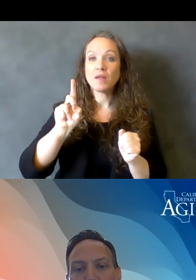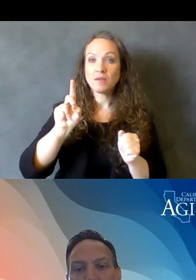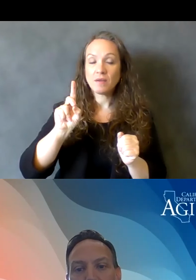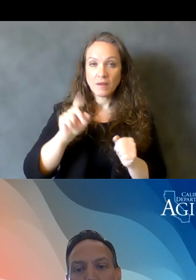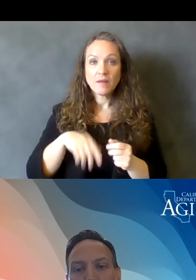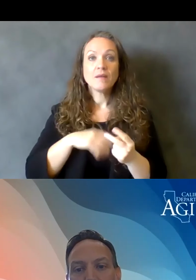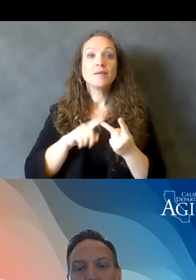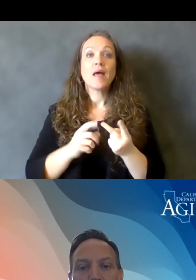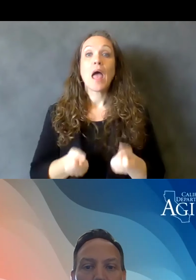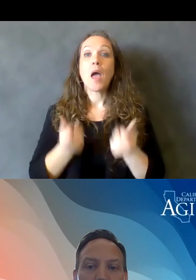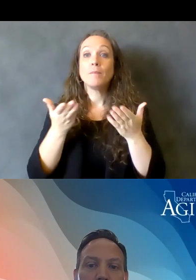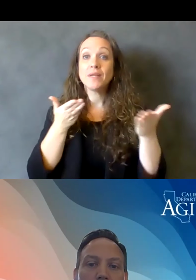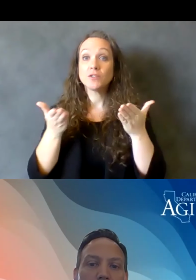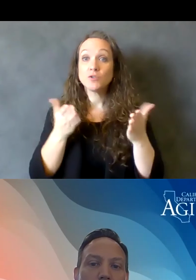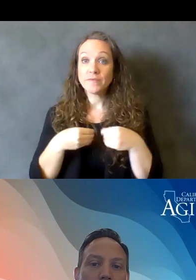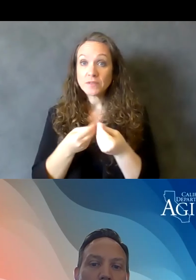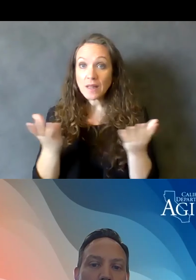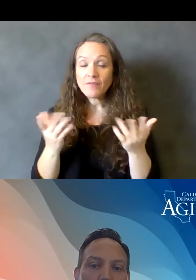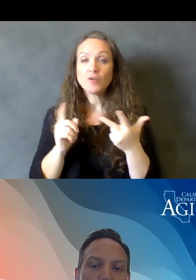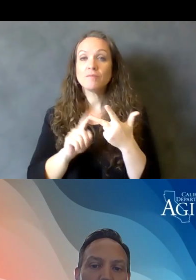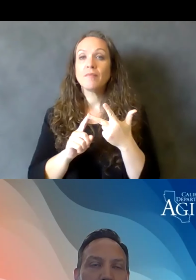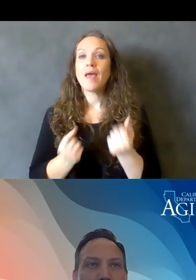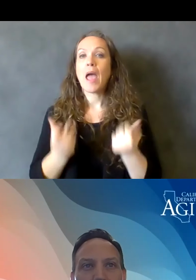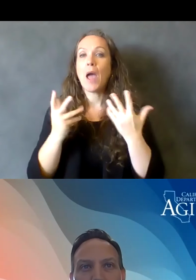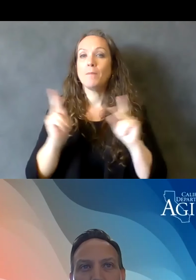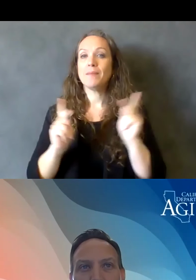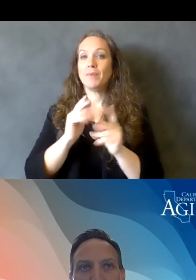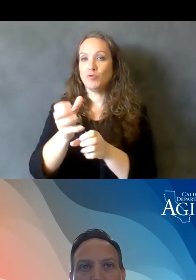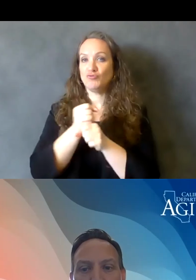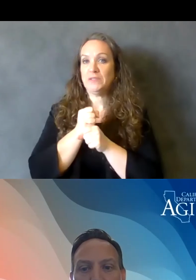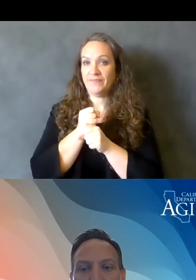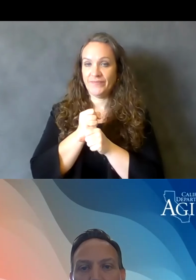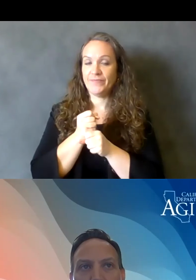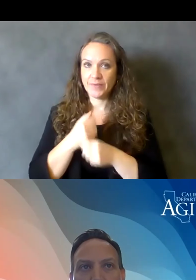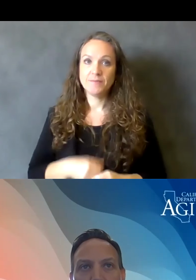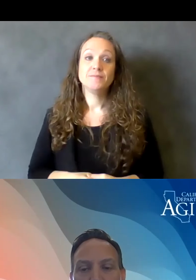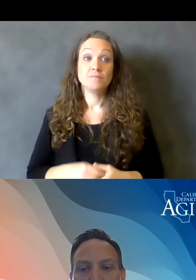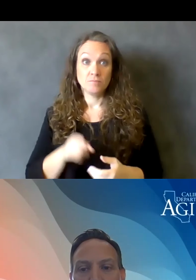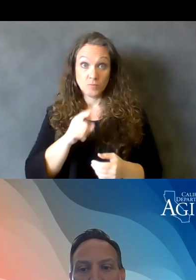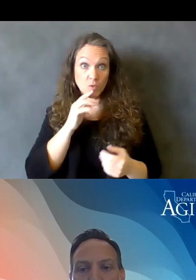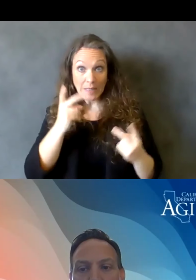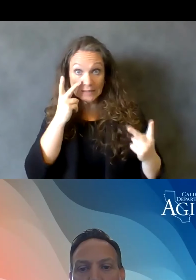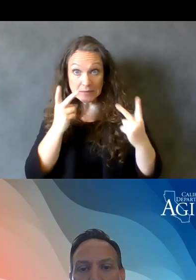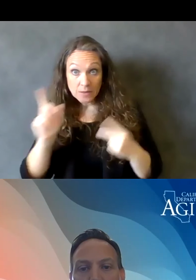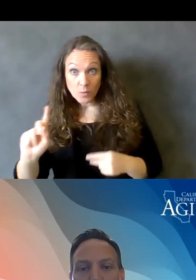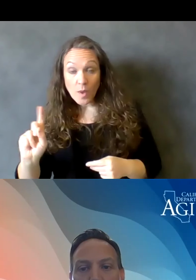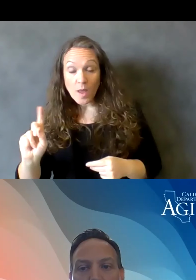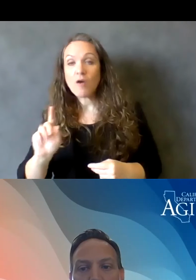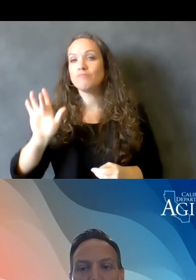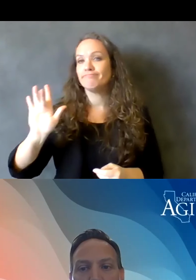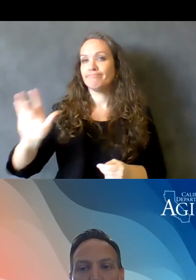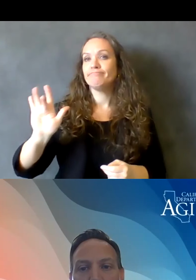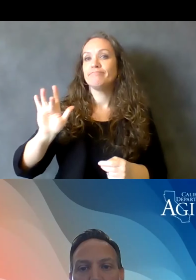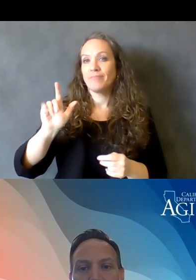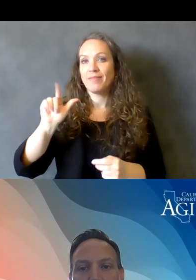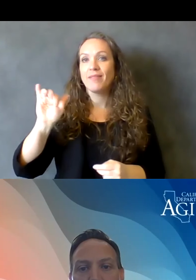number of participants served. Again, you can reach this page by clicking on the link included on